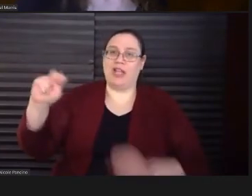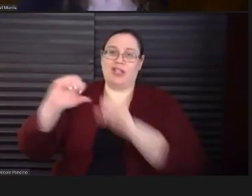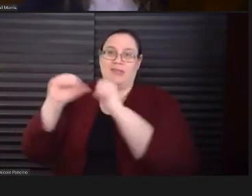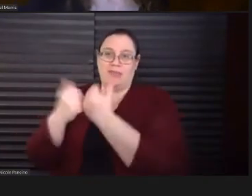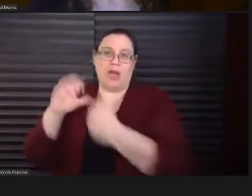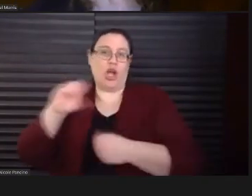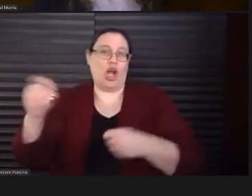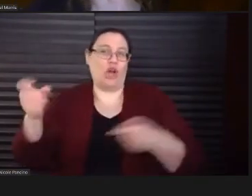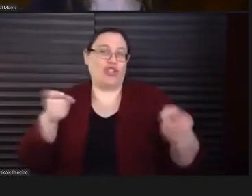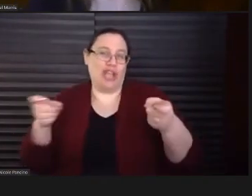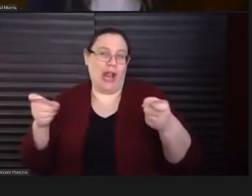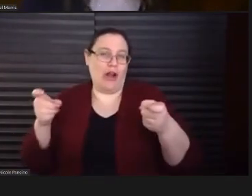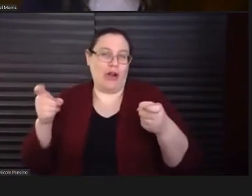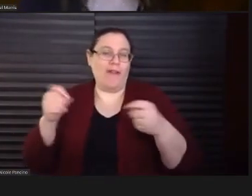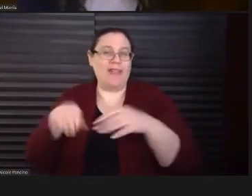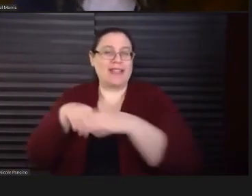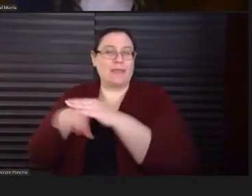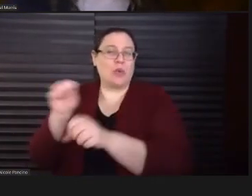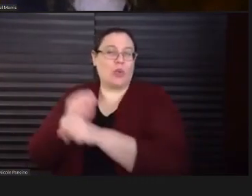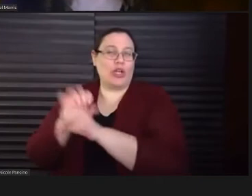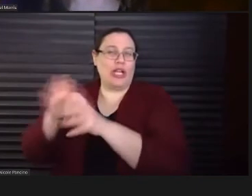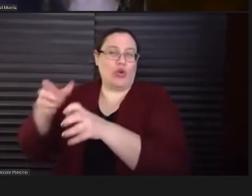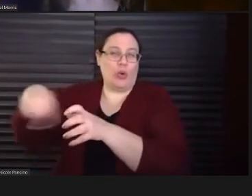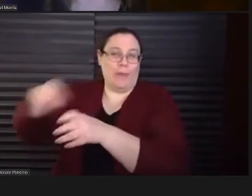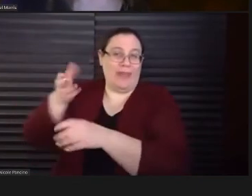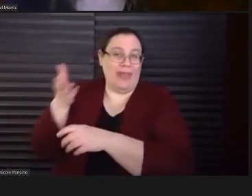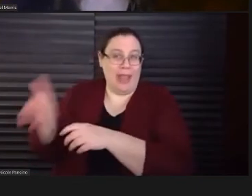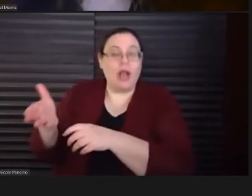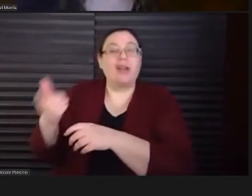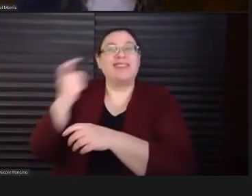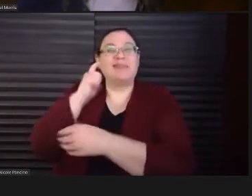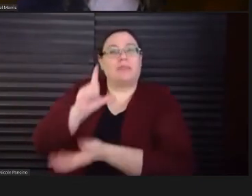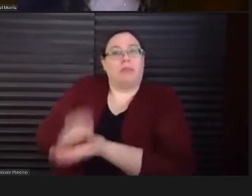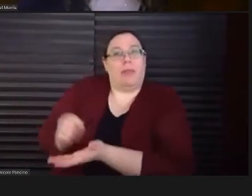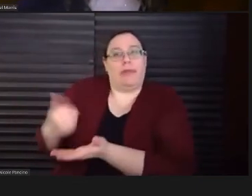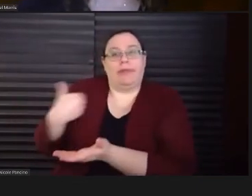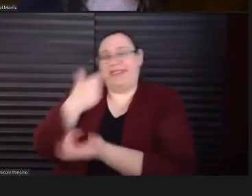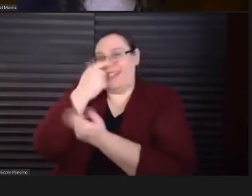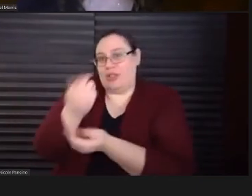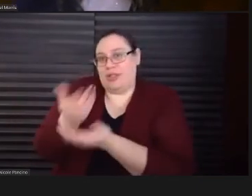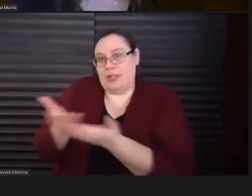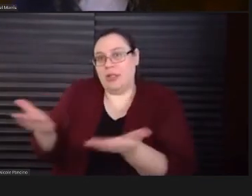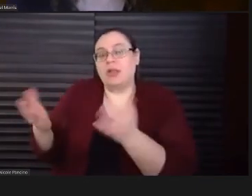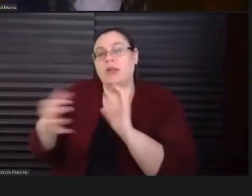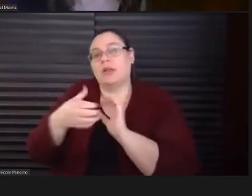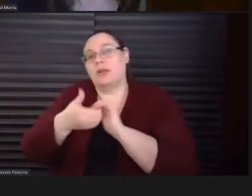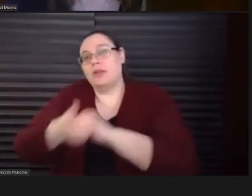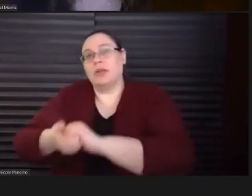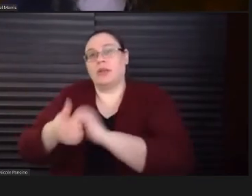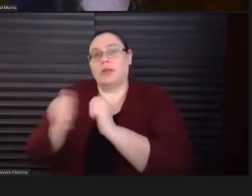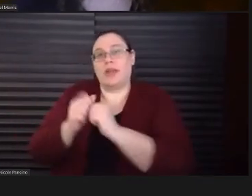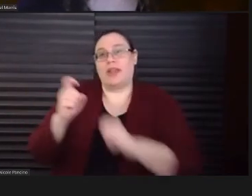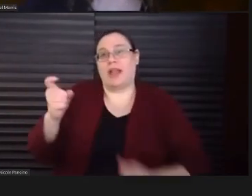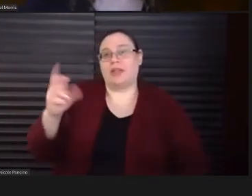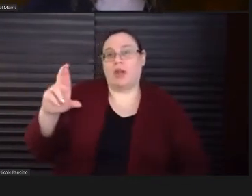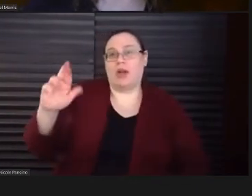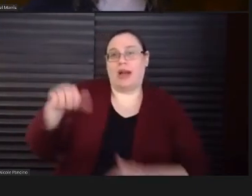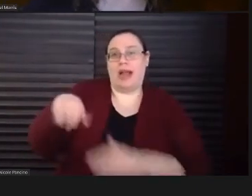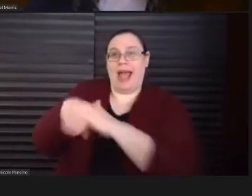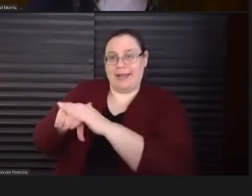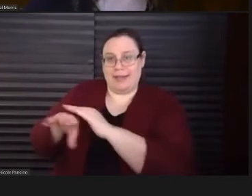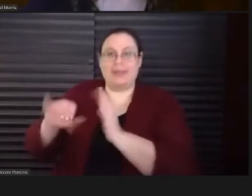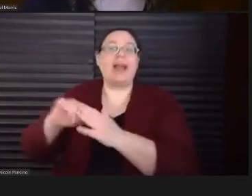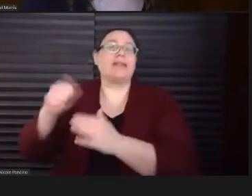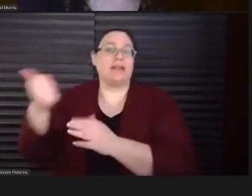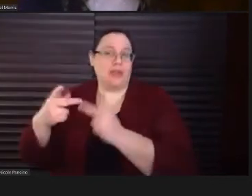of the Accessibility Working Group there, and they've just recently published some interesting material in collaboration with XR Access, and that's another place to look at